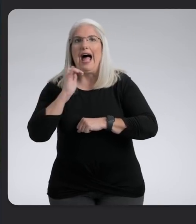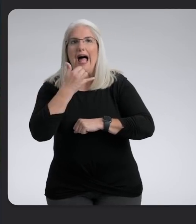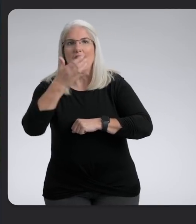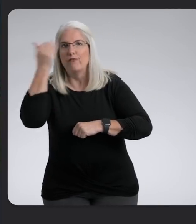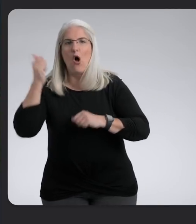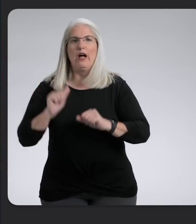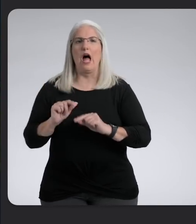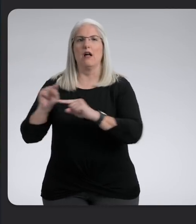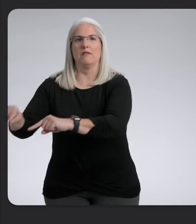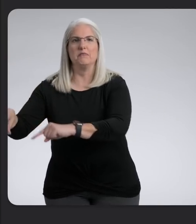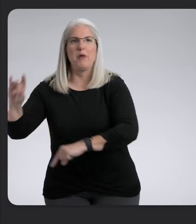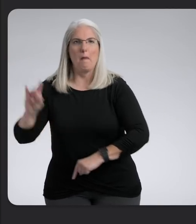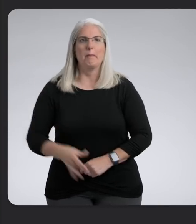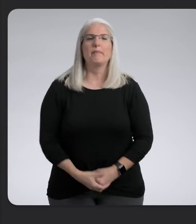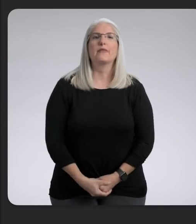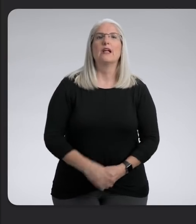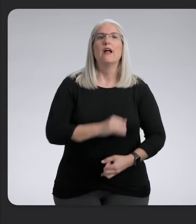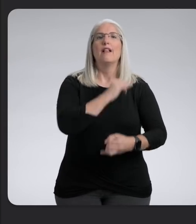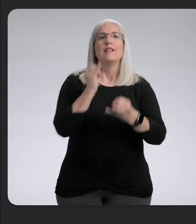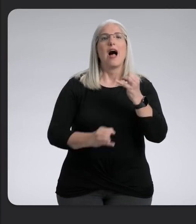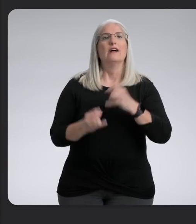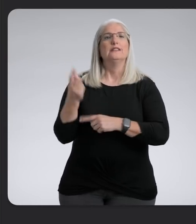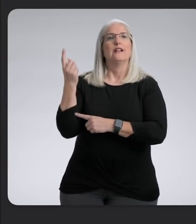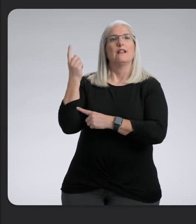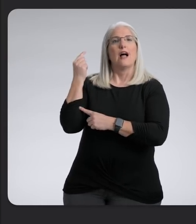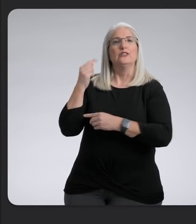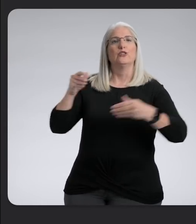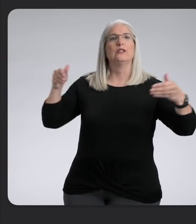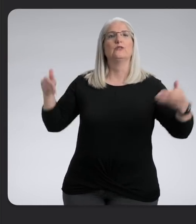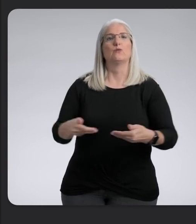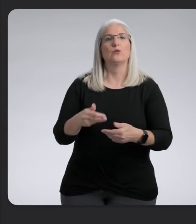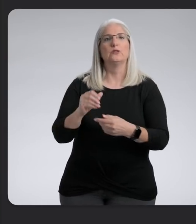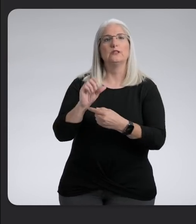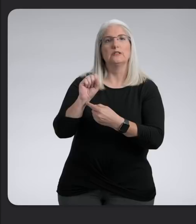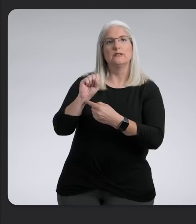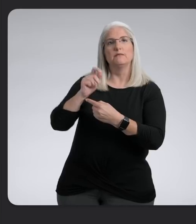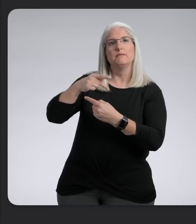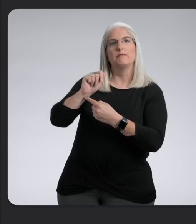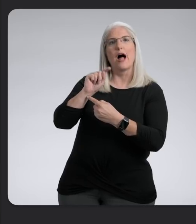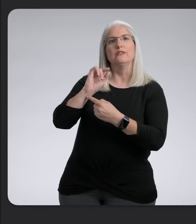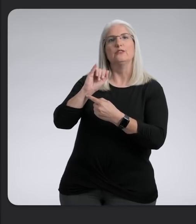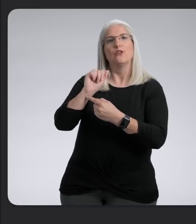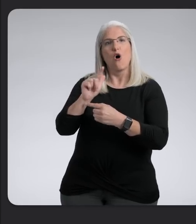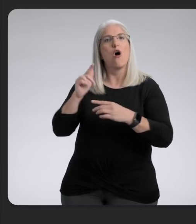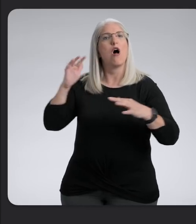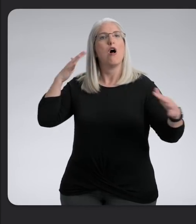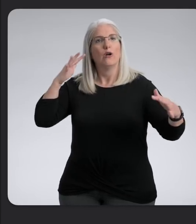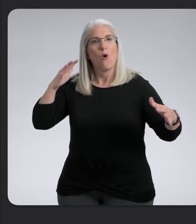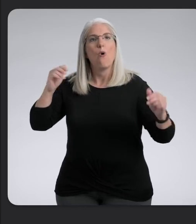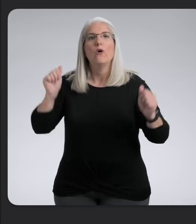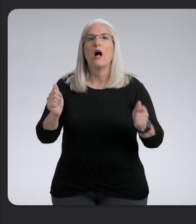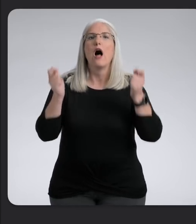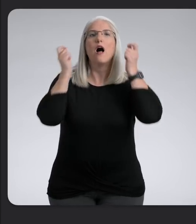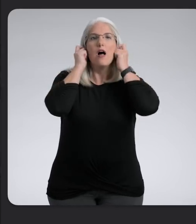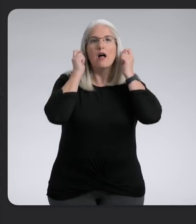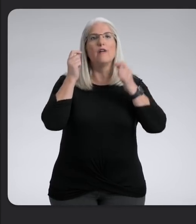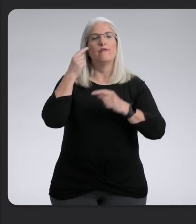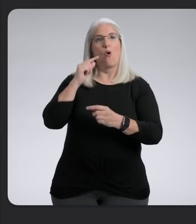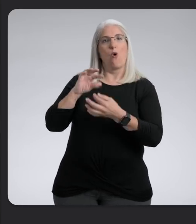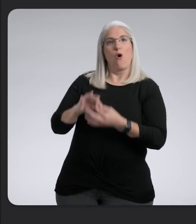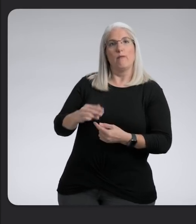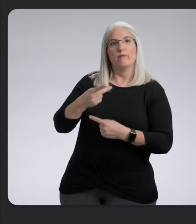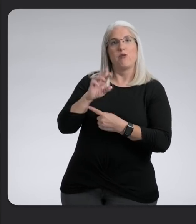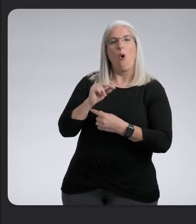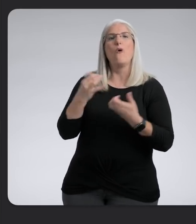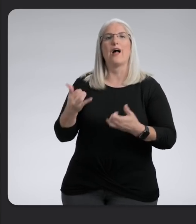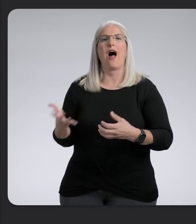Finally, last year we introduced spatial audio with dynamic head tracking for AirPods Pro, and then elevated the experience even further with the high-fidelity